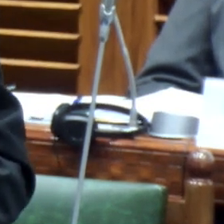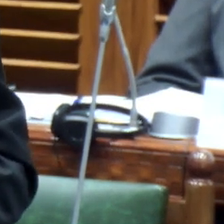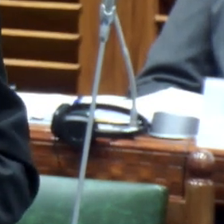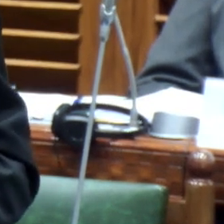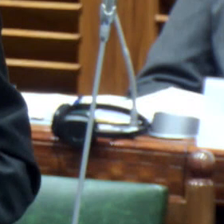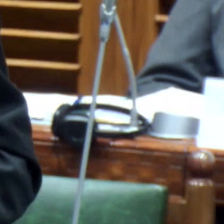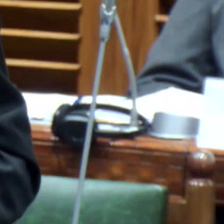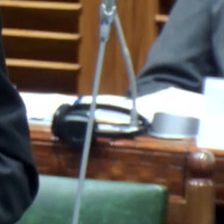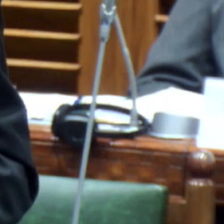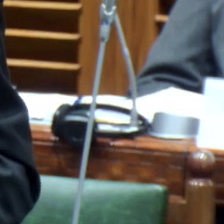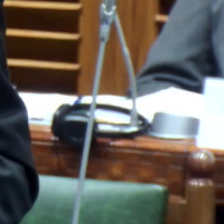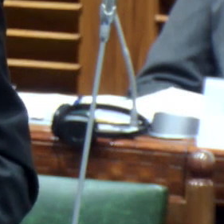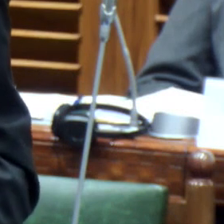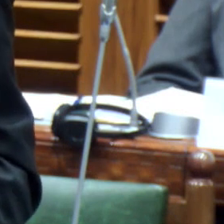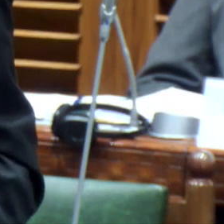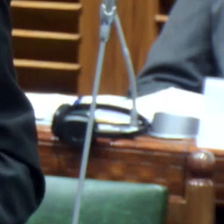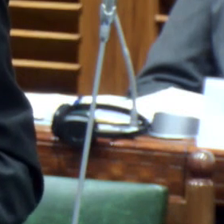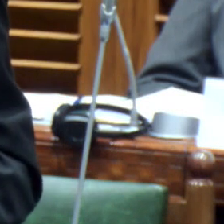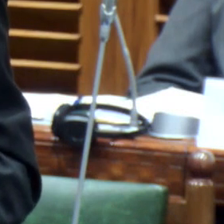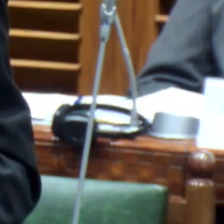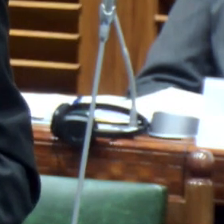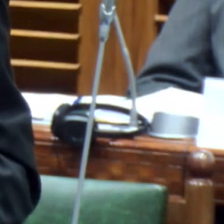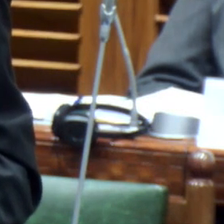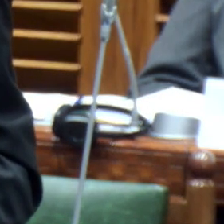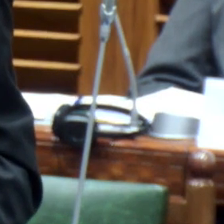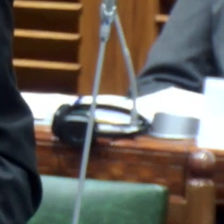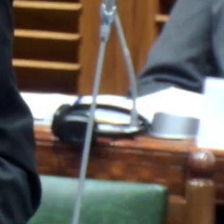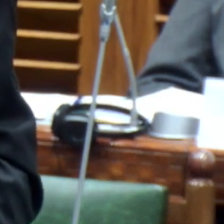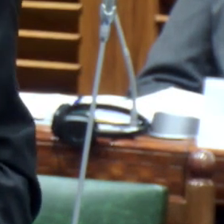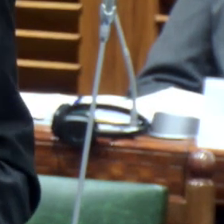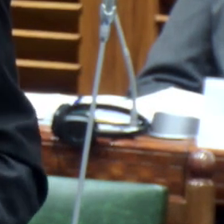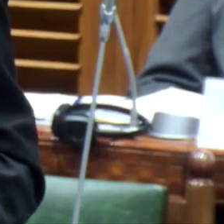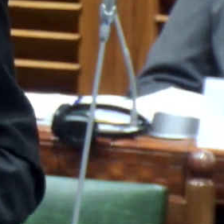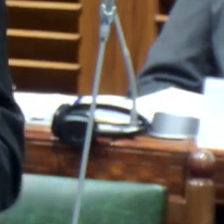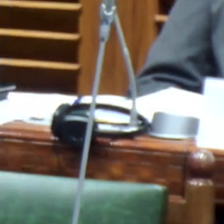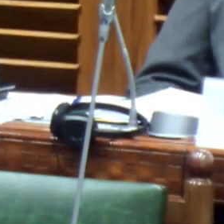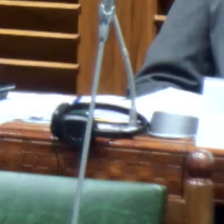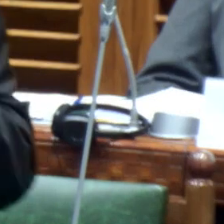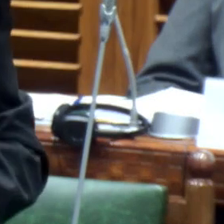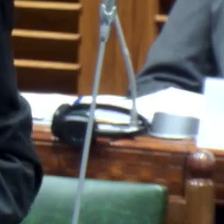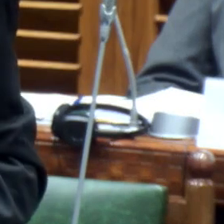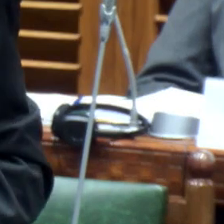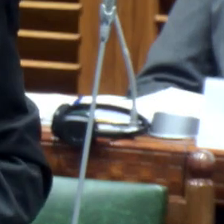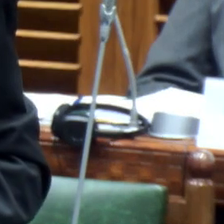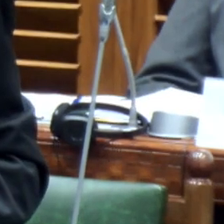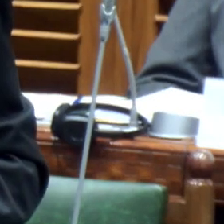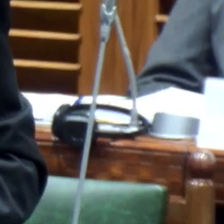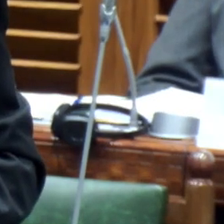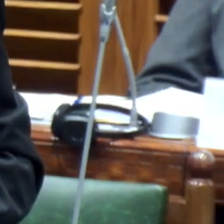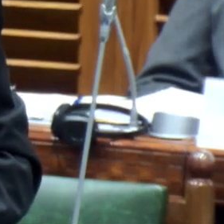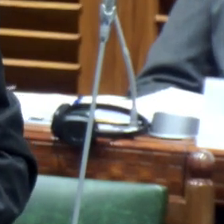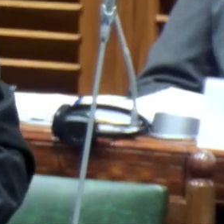to give the farms in his Ra province to grow more sugar. That type of approach I like.